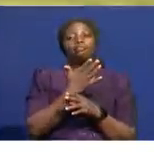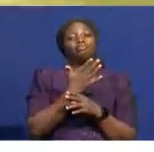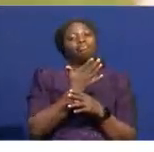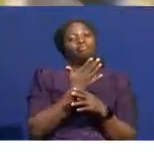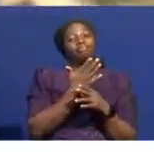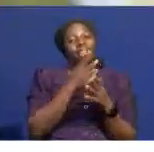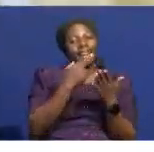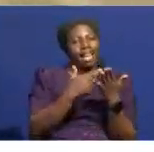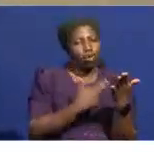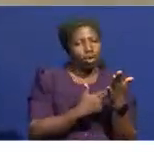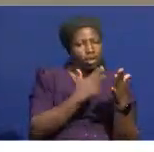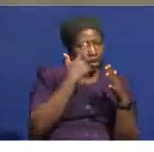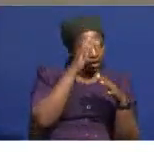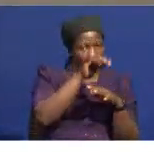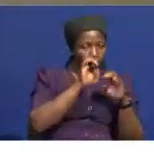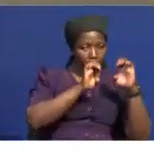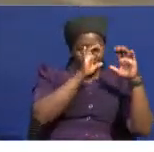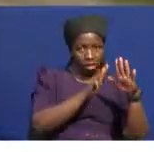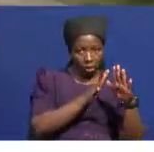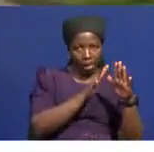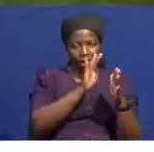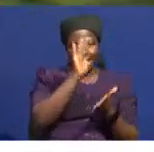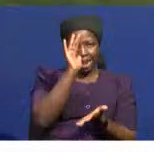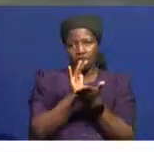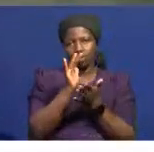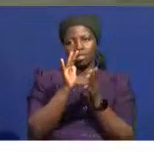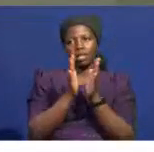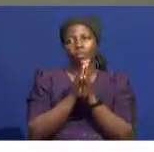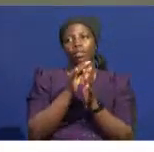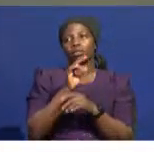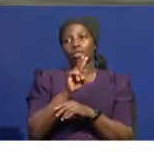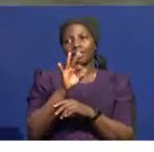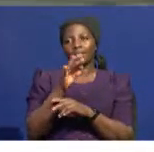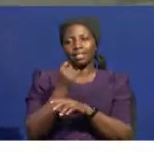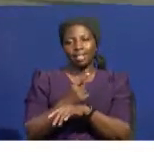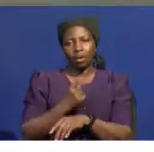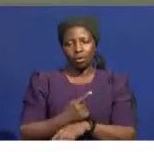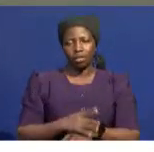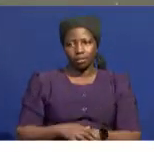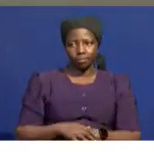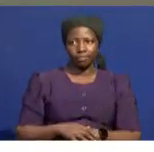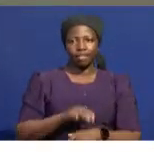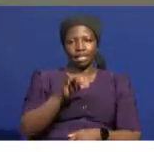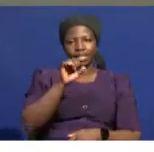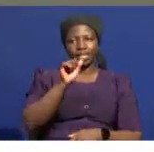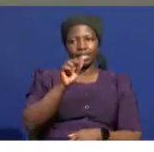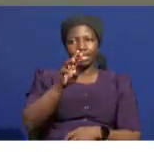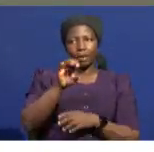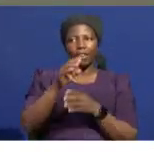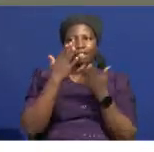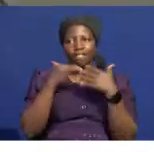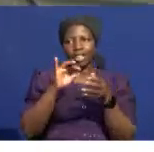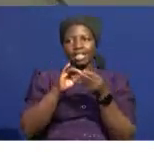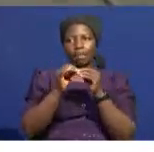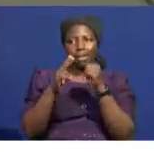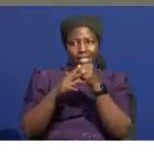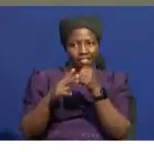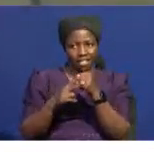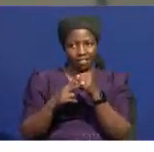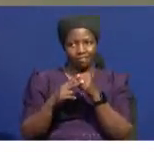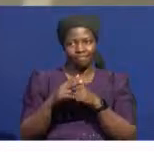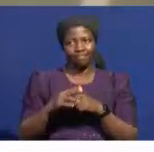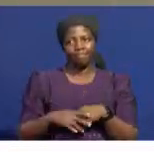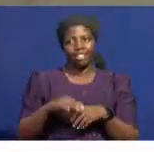Atsedu Tesgay in 2007 by 23 seconds. Sawe, who finished seventh at the recent World Athletics Cross Country Championship in